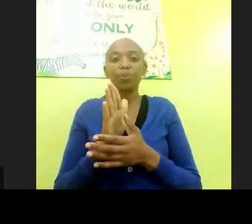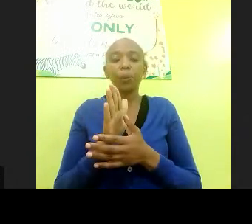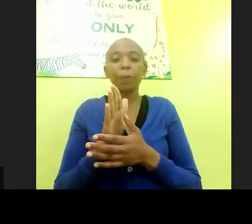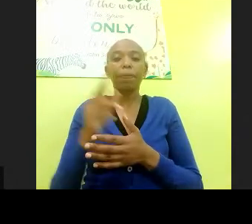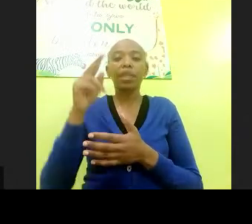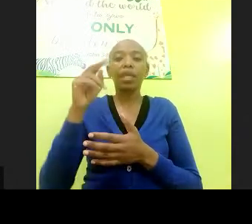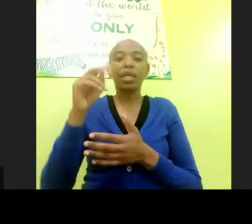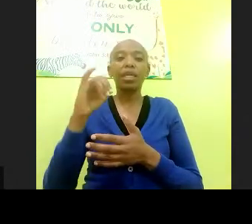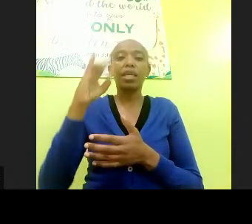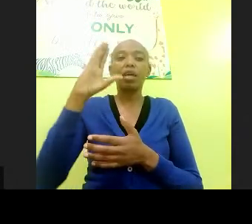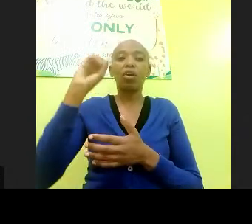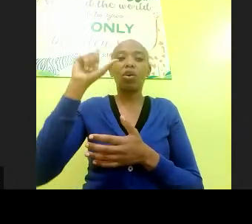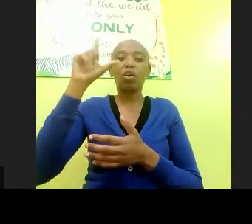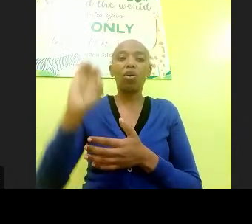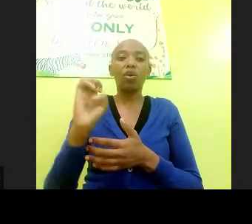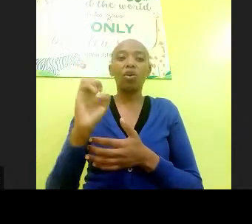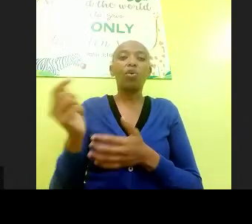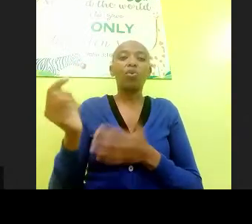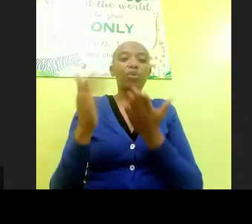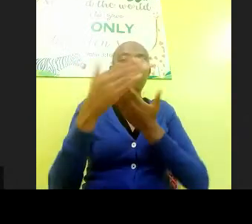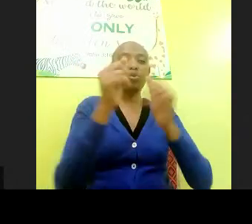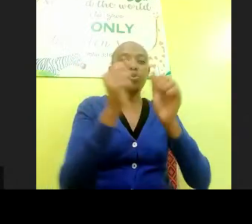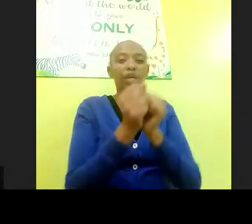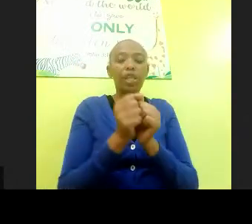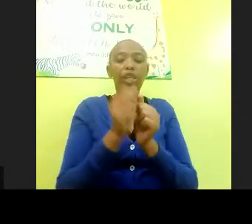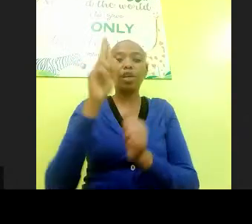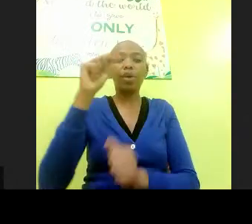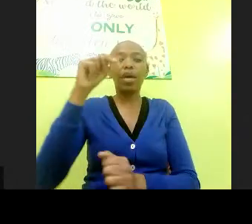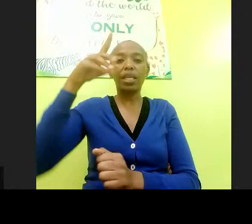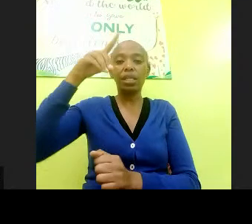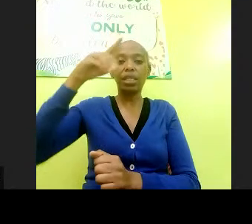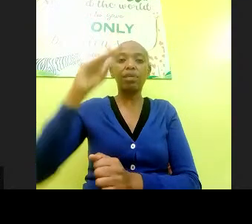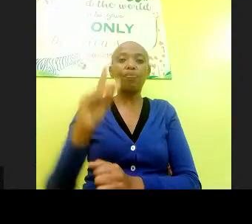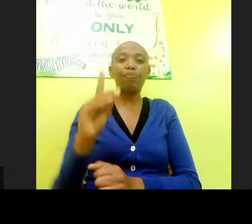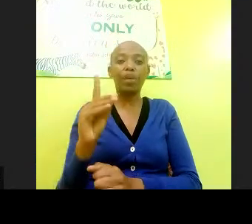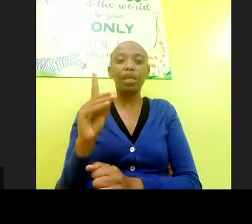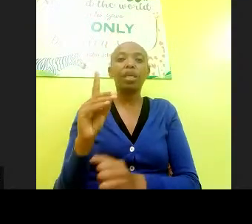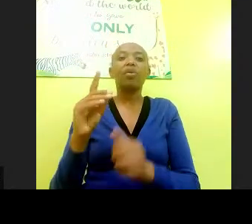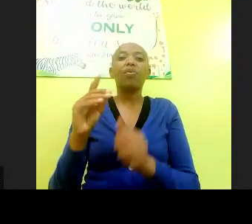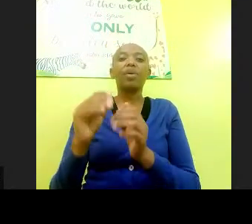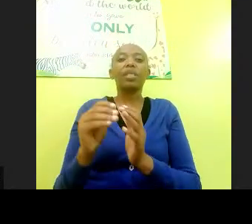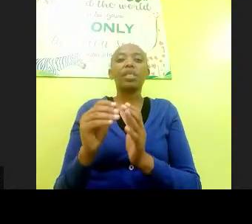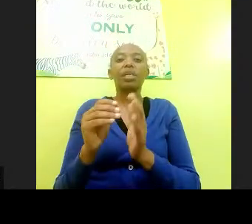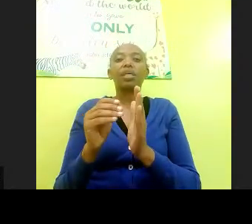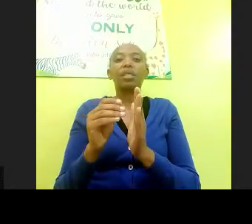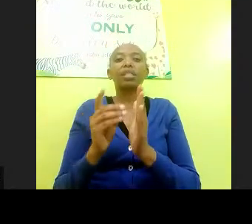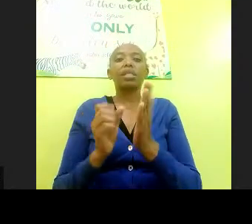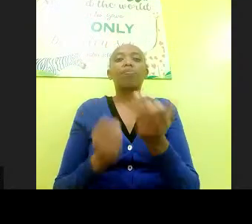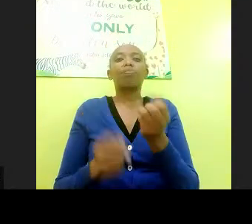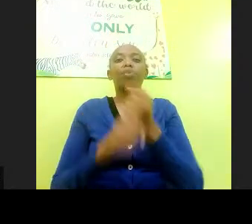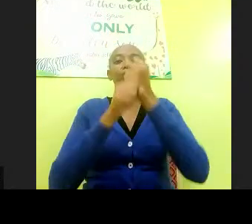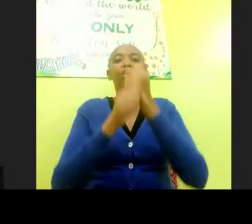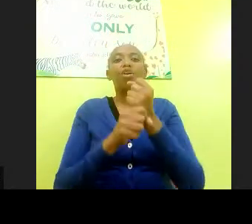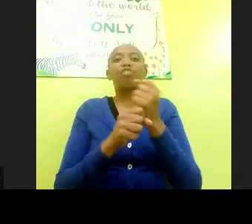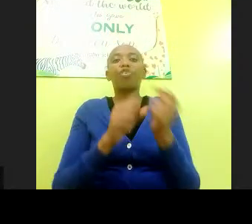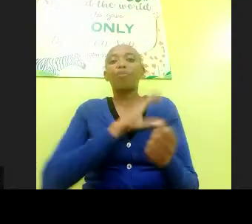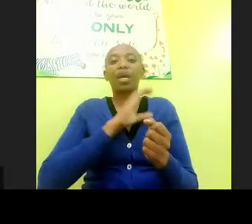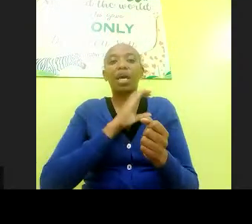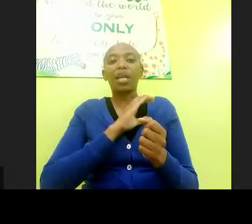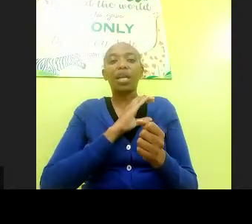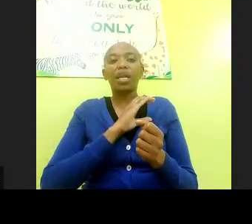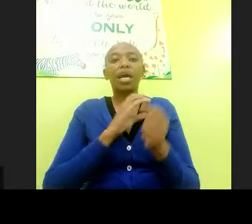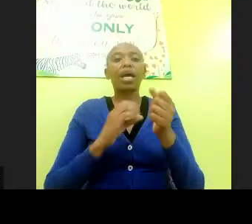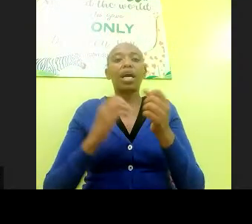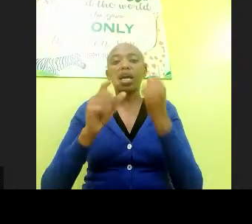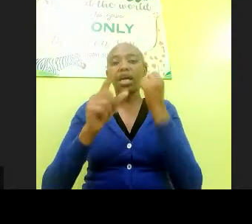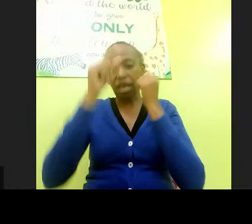Nicole, we came together, UNDP, with support from the Government of Canada in the wake of COVID